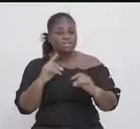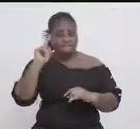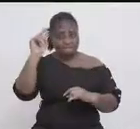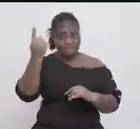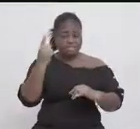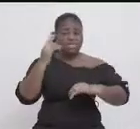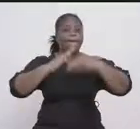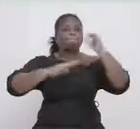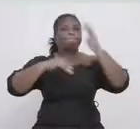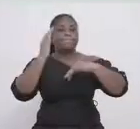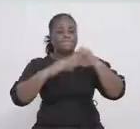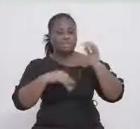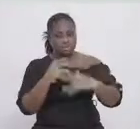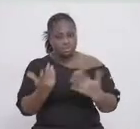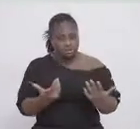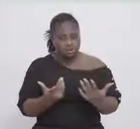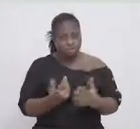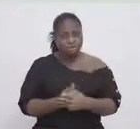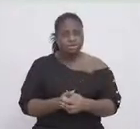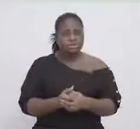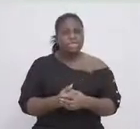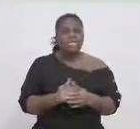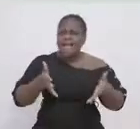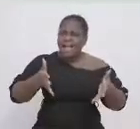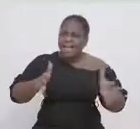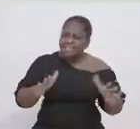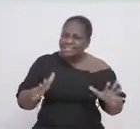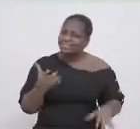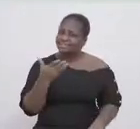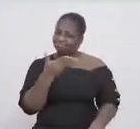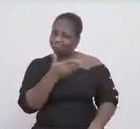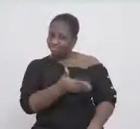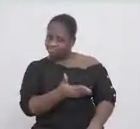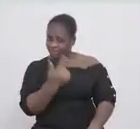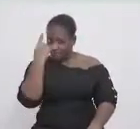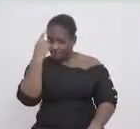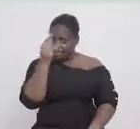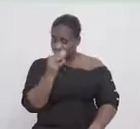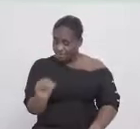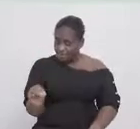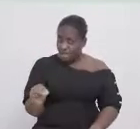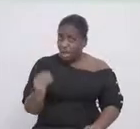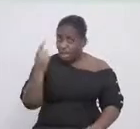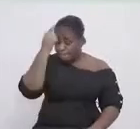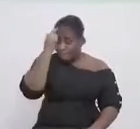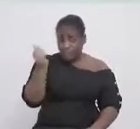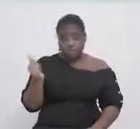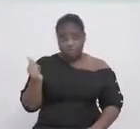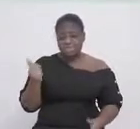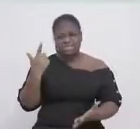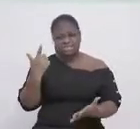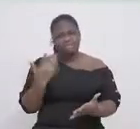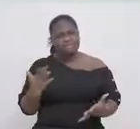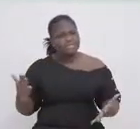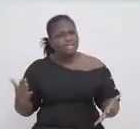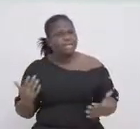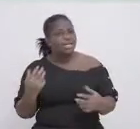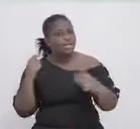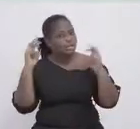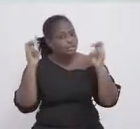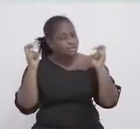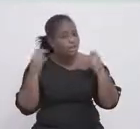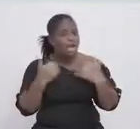infrastructure, leveling the playing field such that access is available to all, right? Because these are still some of the main issues. So we